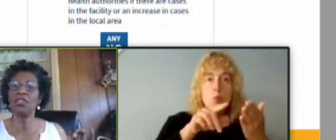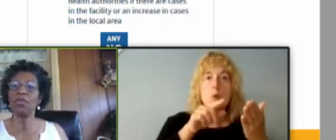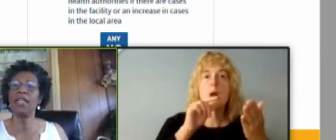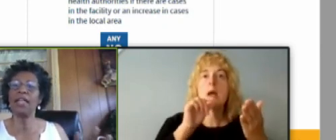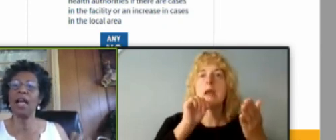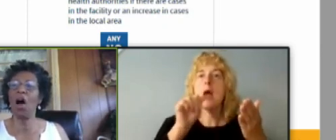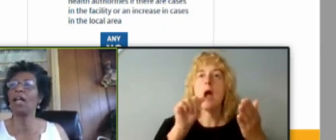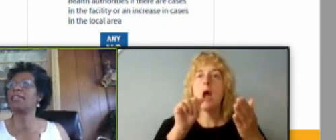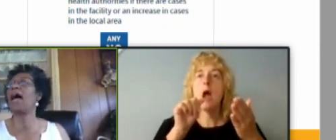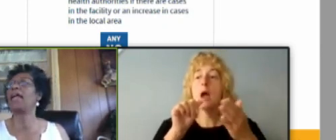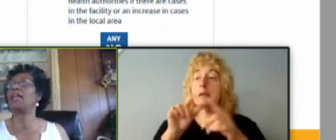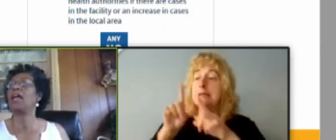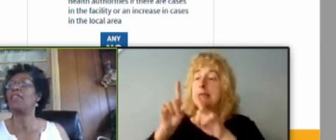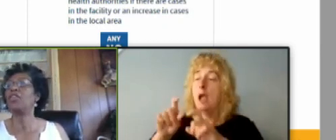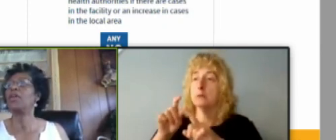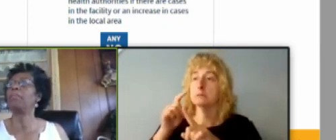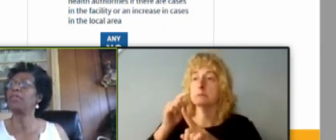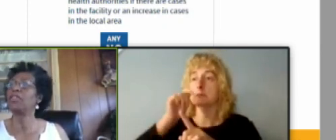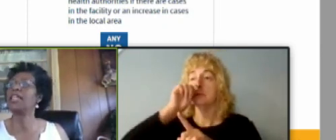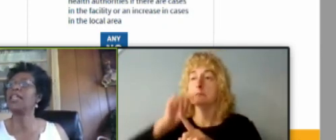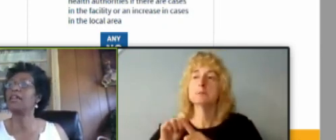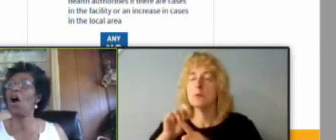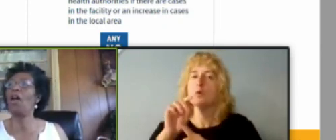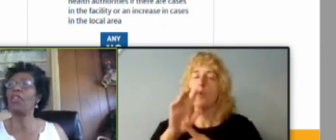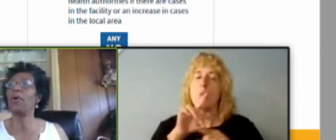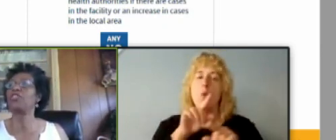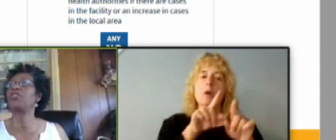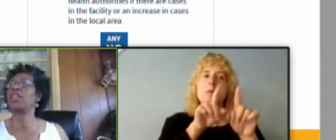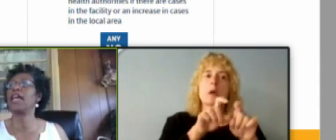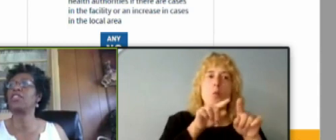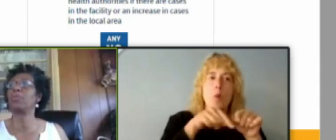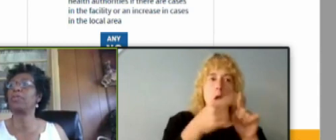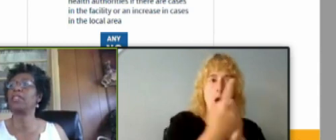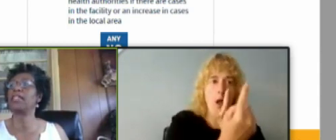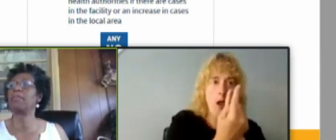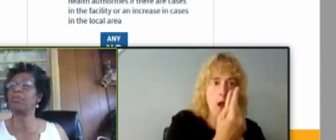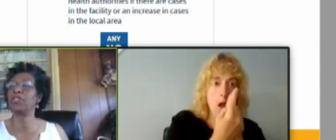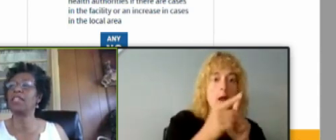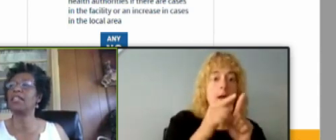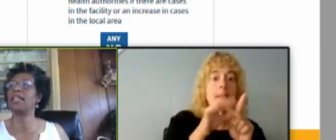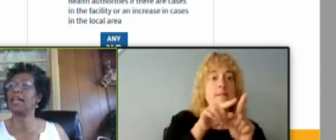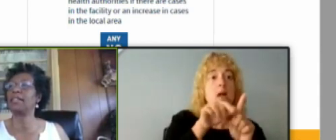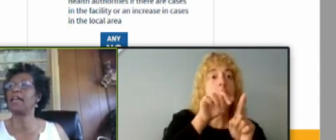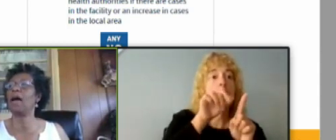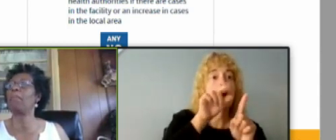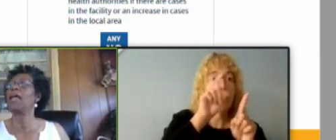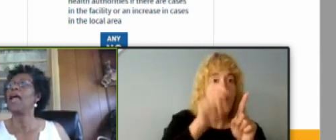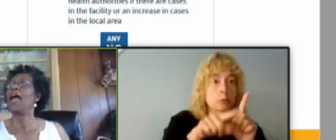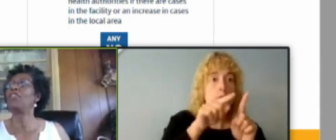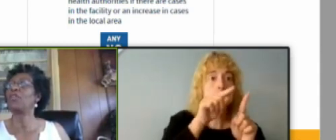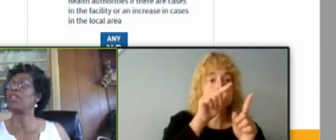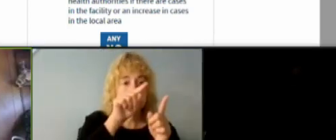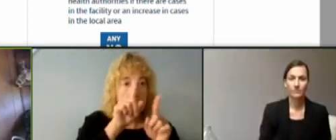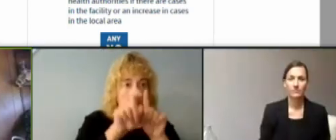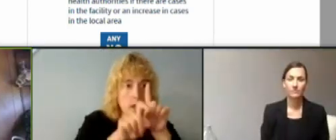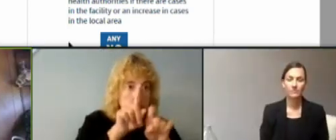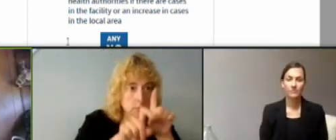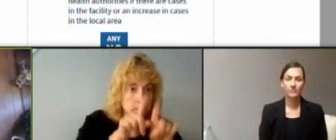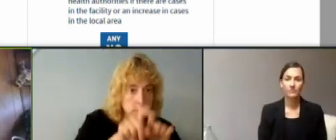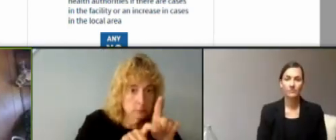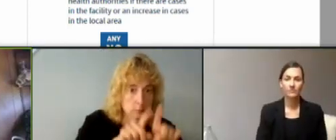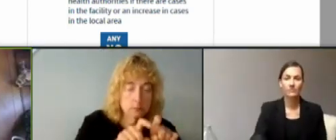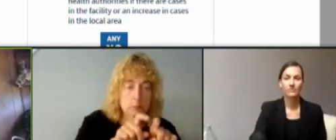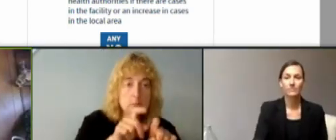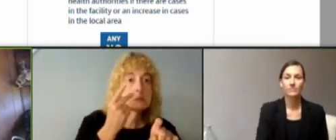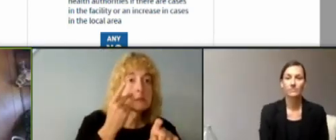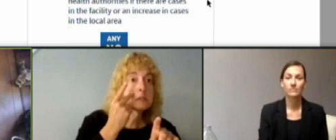essentially screening on site, then you can proceed. If all the questions are yes, you proceed to the next step. And so this is a